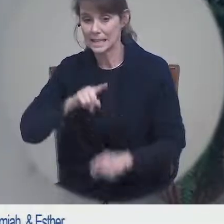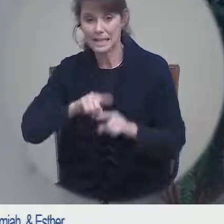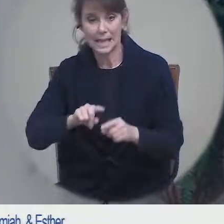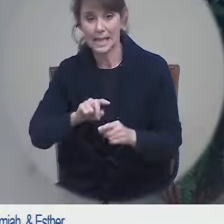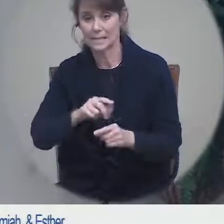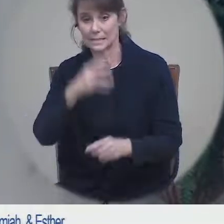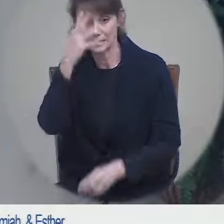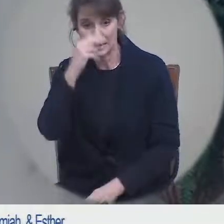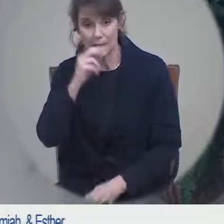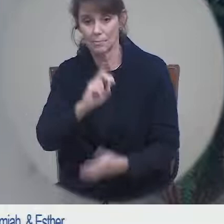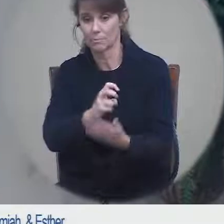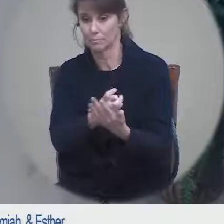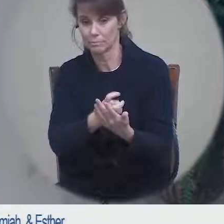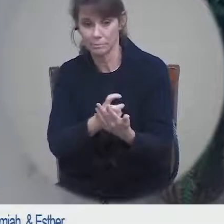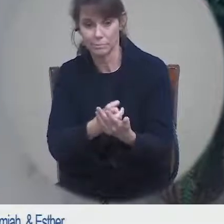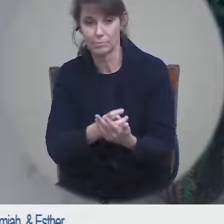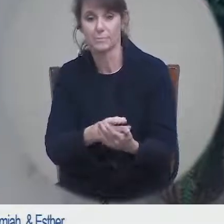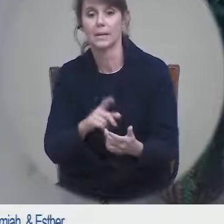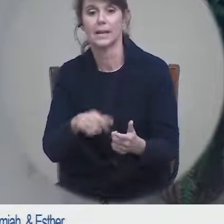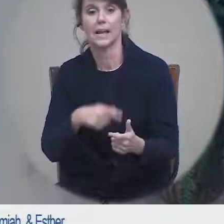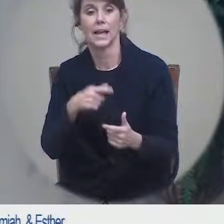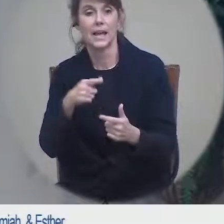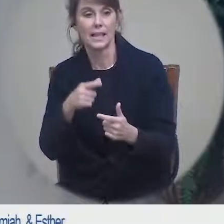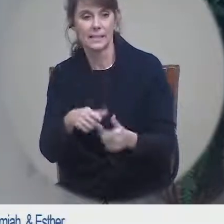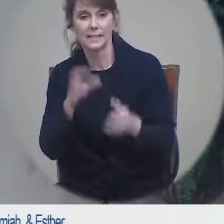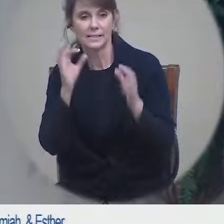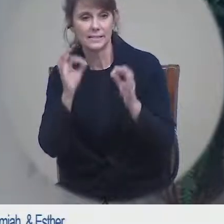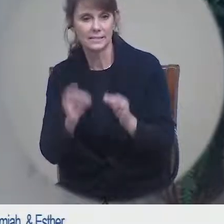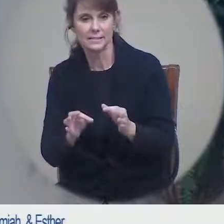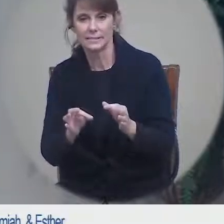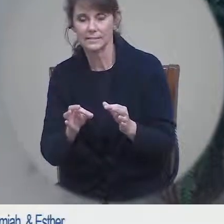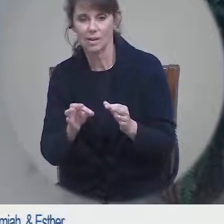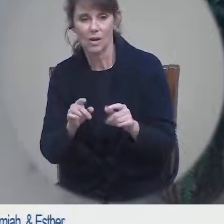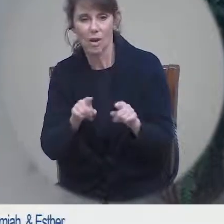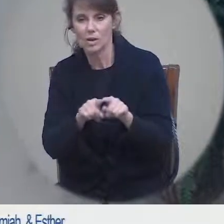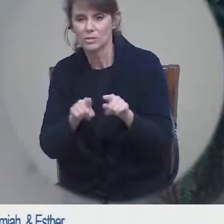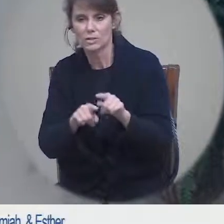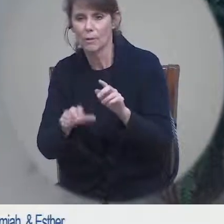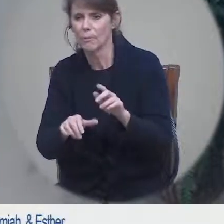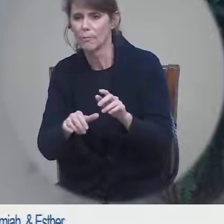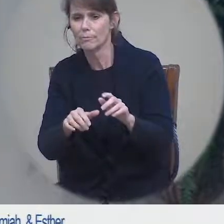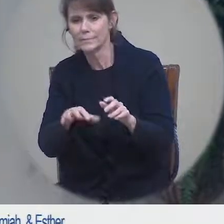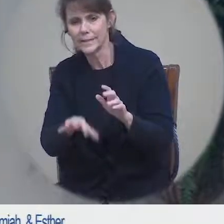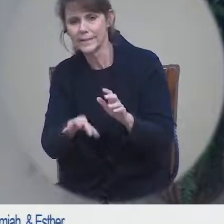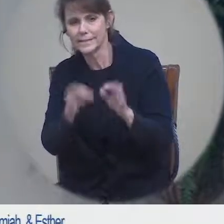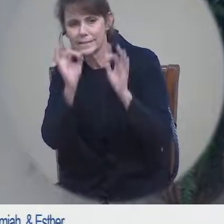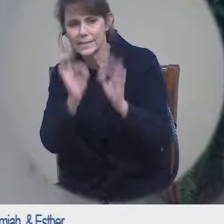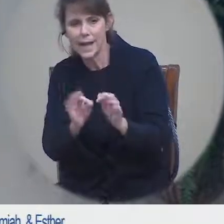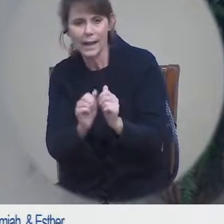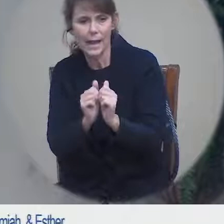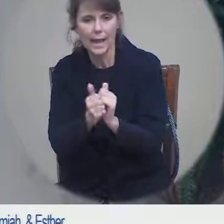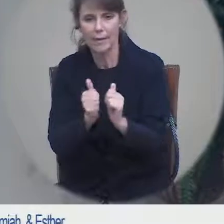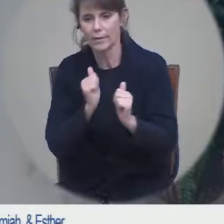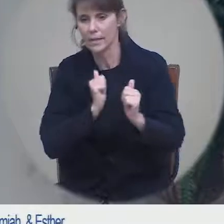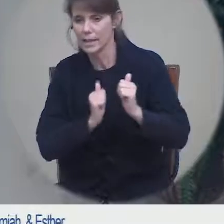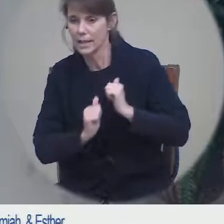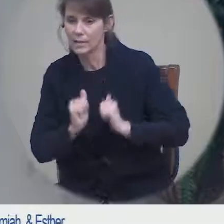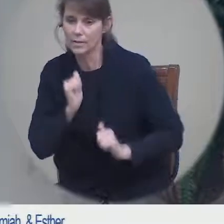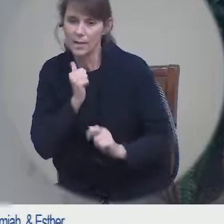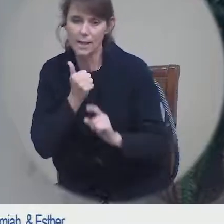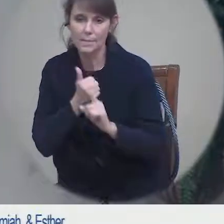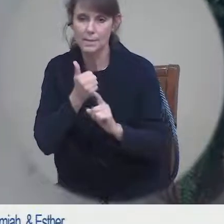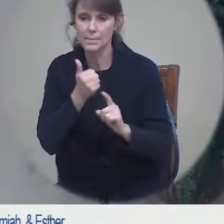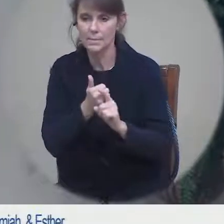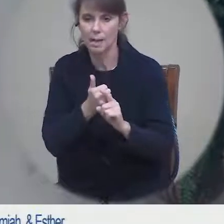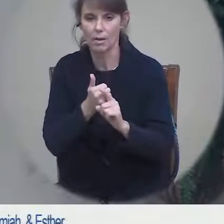of entertainment. I mean, all of the things at his disposal, yet he chose to call his servants and have read to